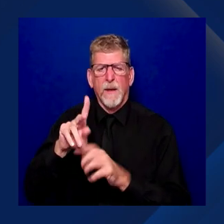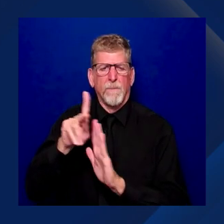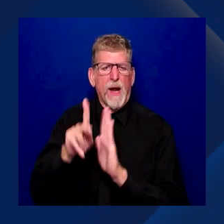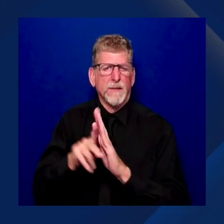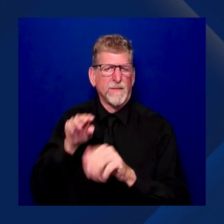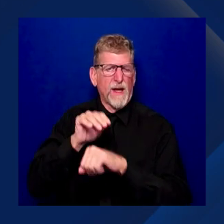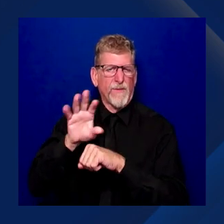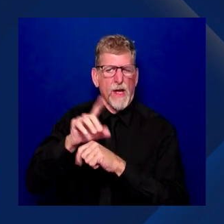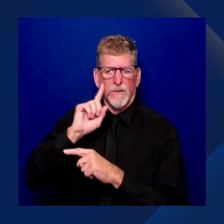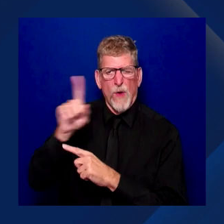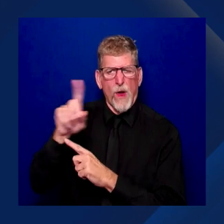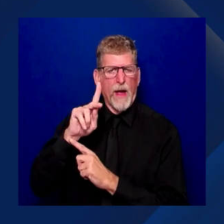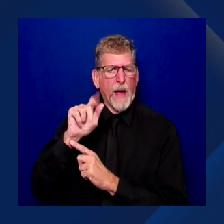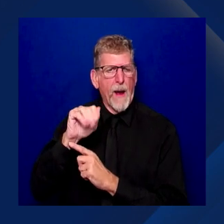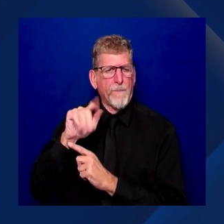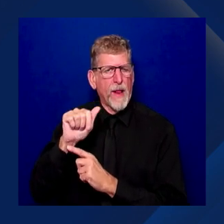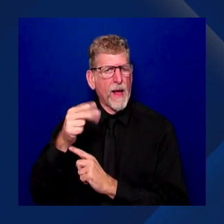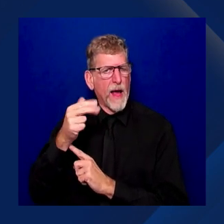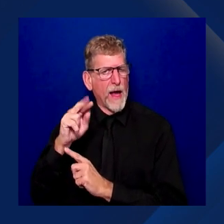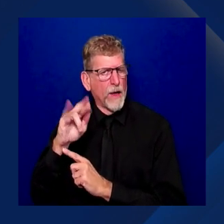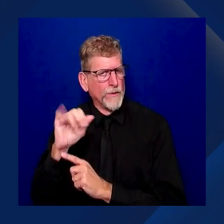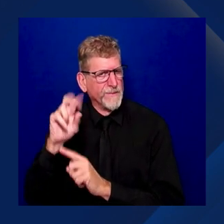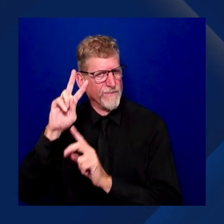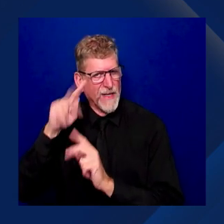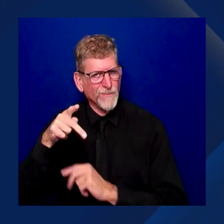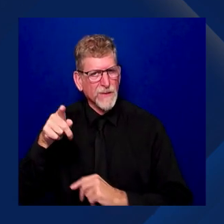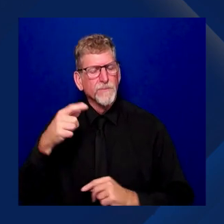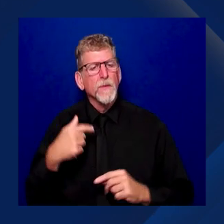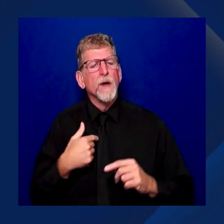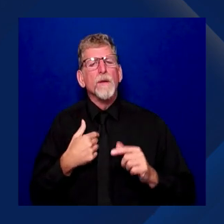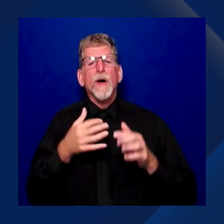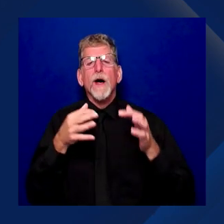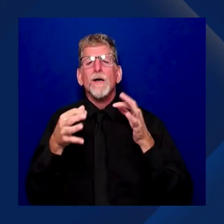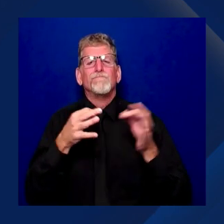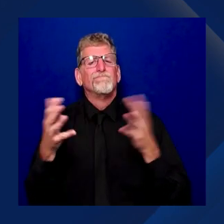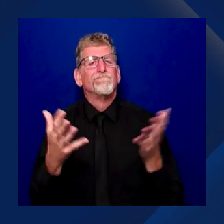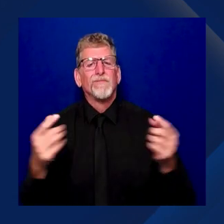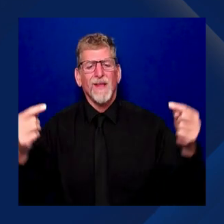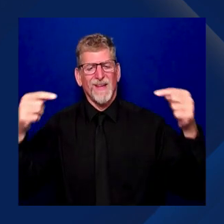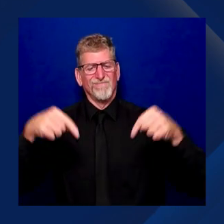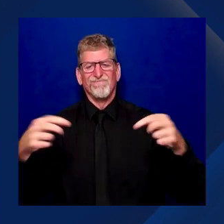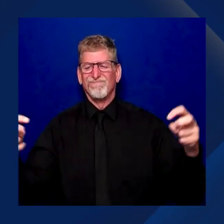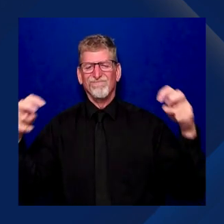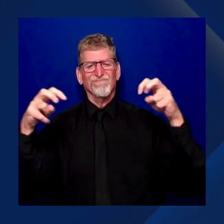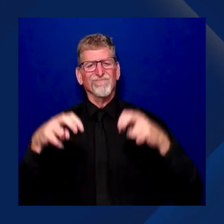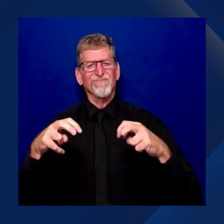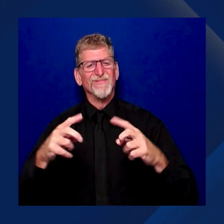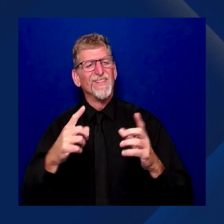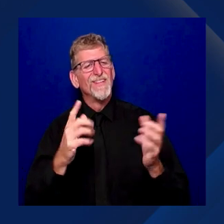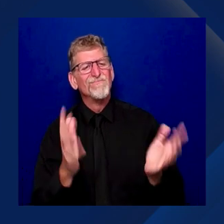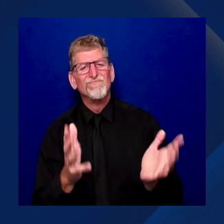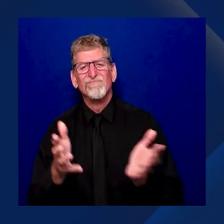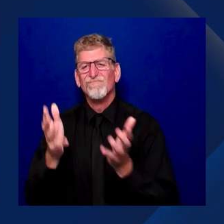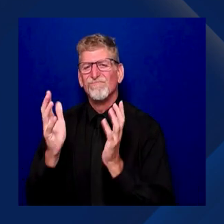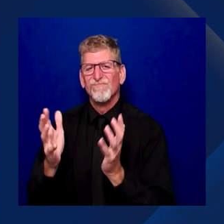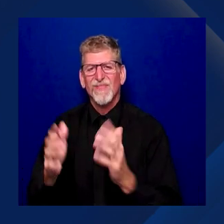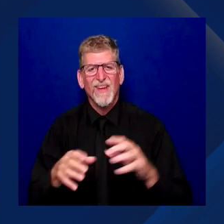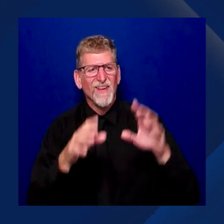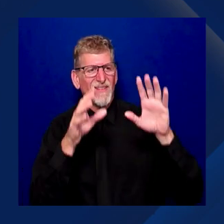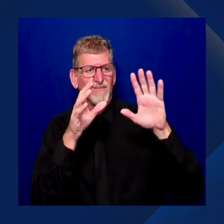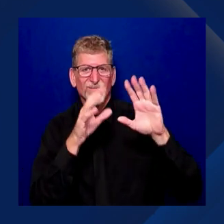Health Day of Action, a conversation between Vice President Harris and Olympic champion Allyson